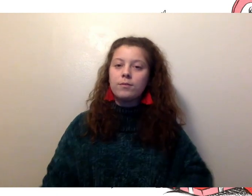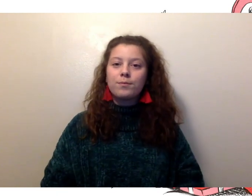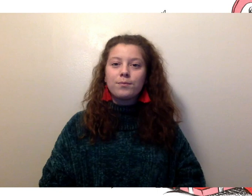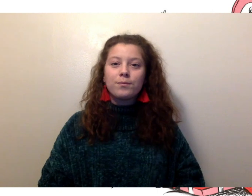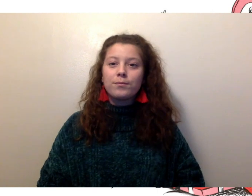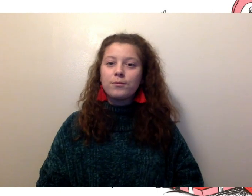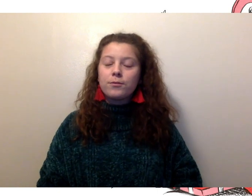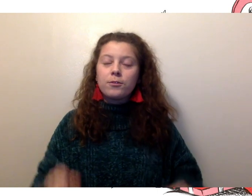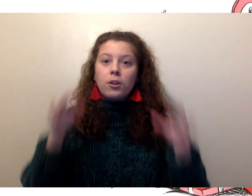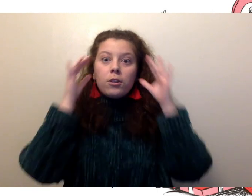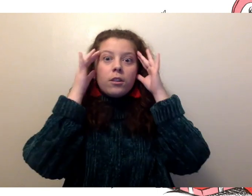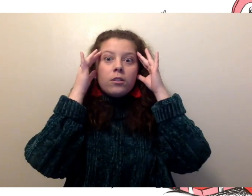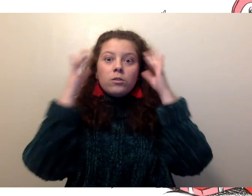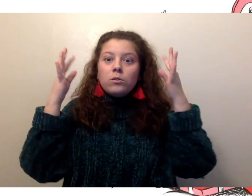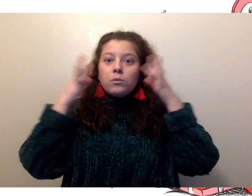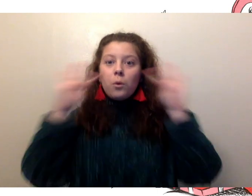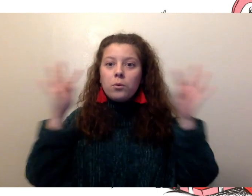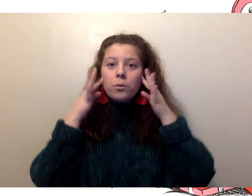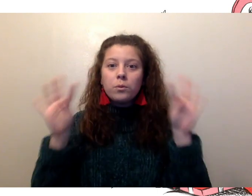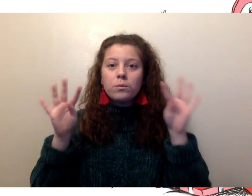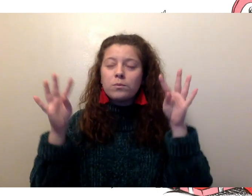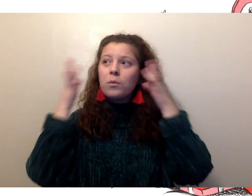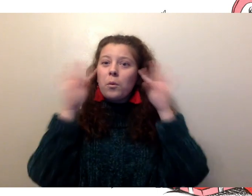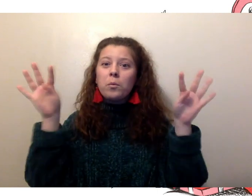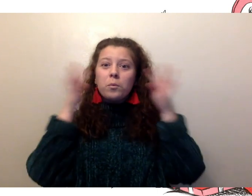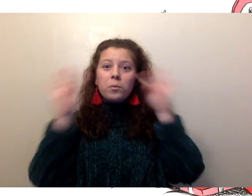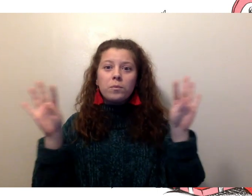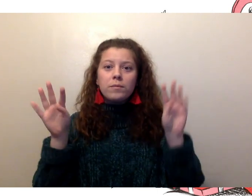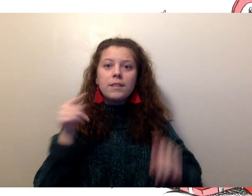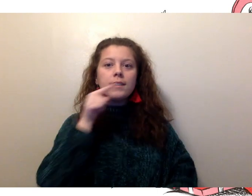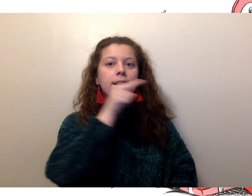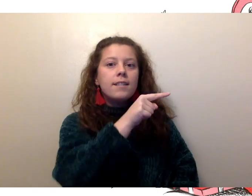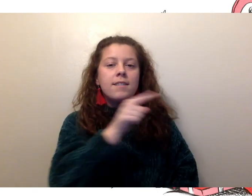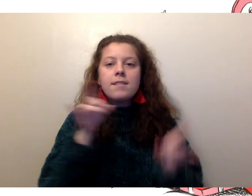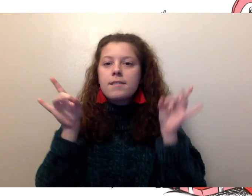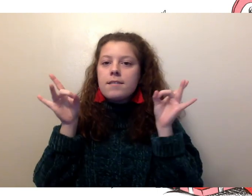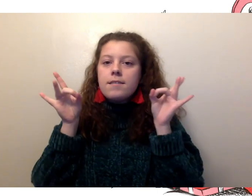That's one thing he hated, the noise.